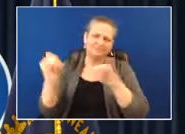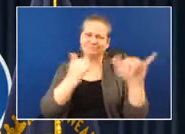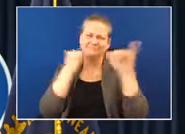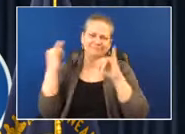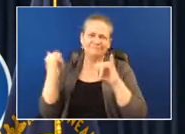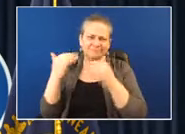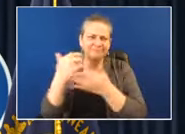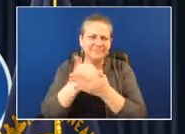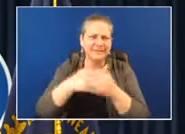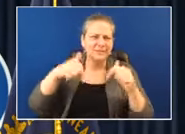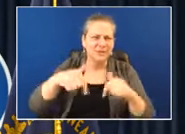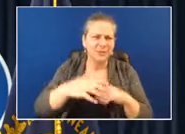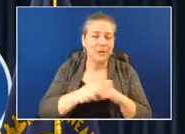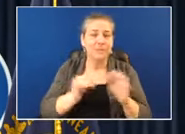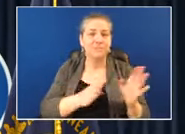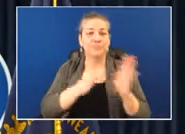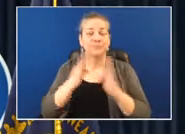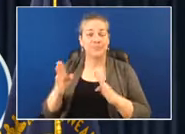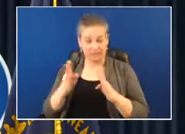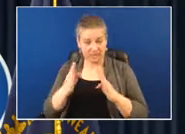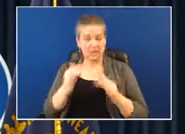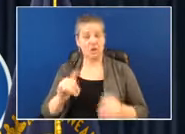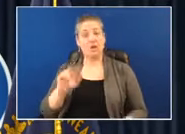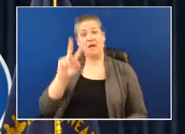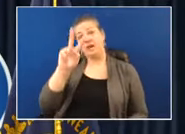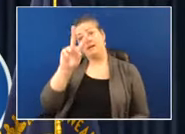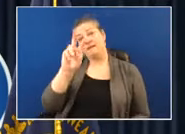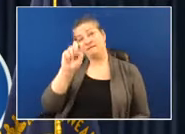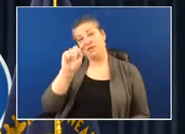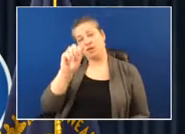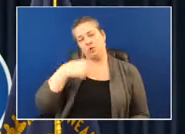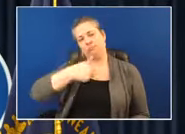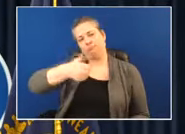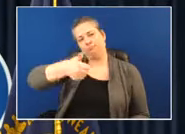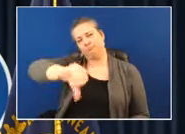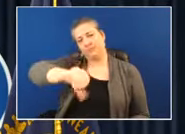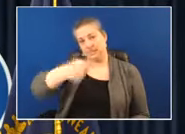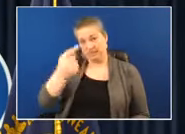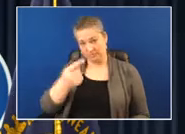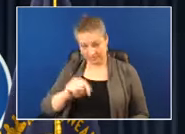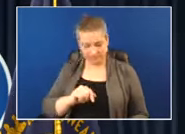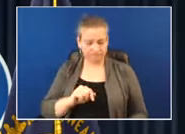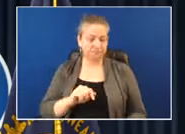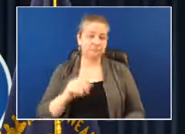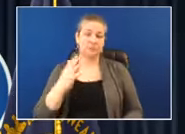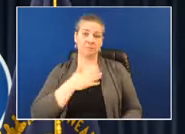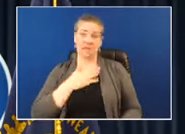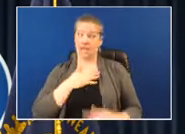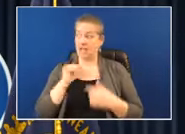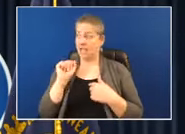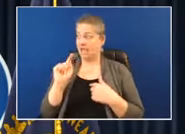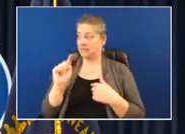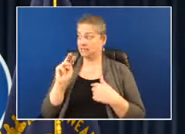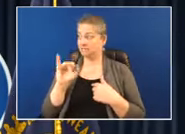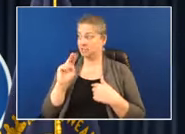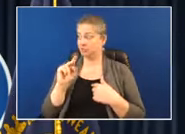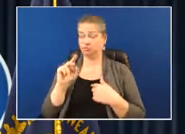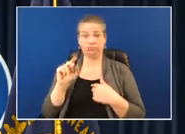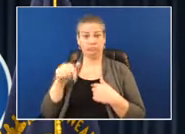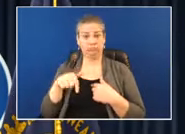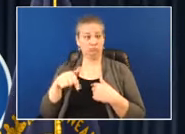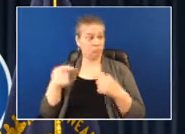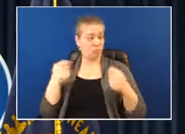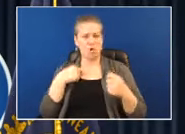a veto that I'm going to sign today. My administration has always been an education first